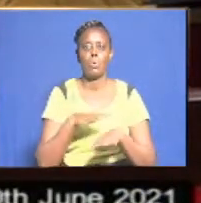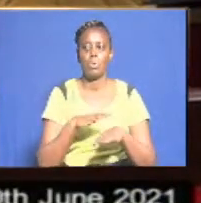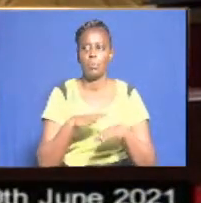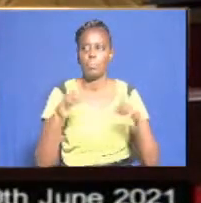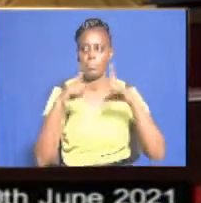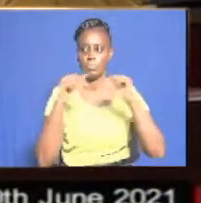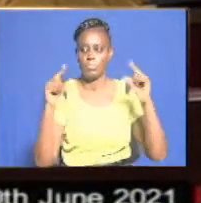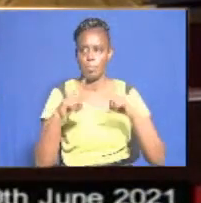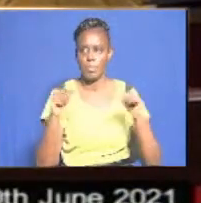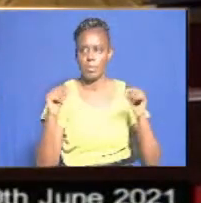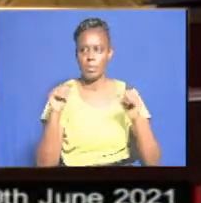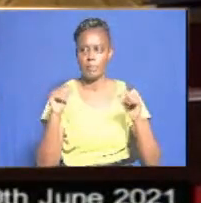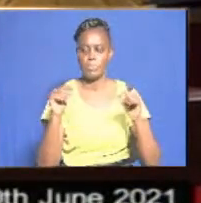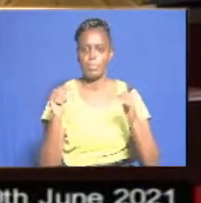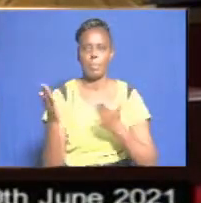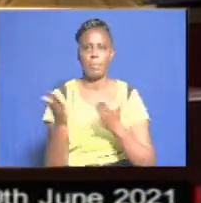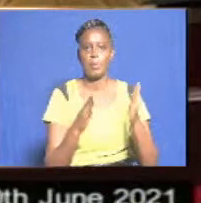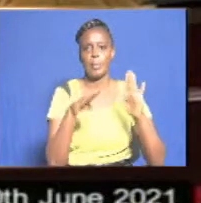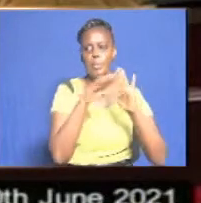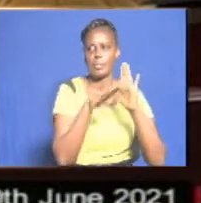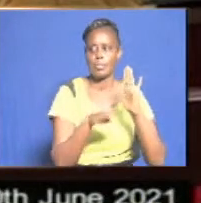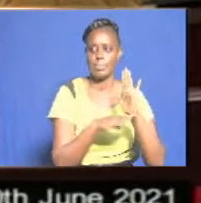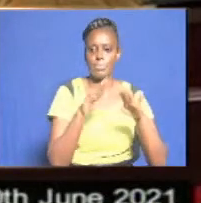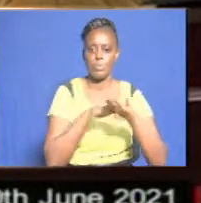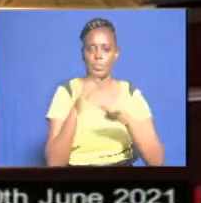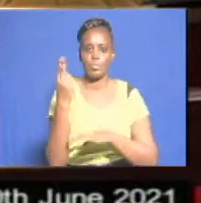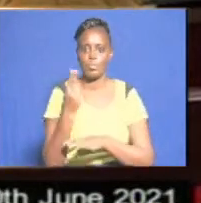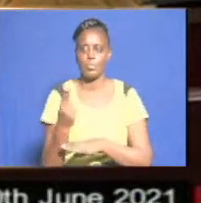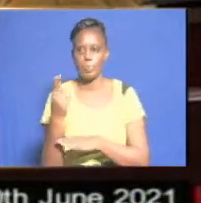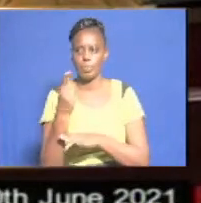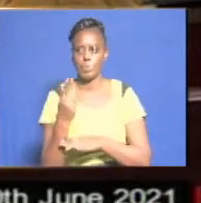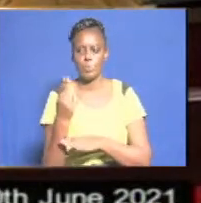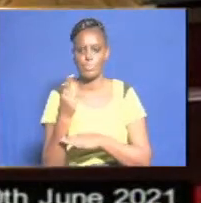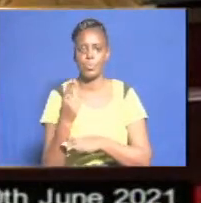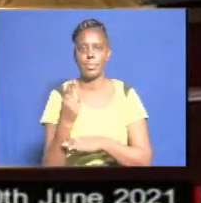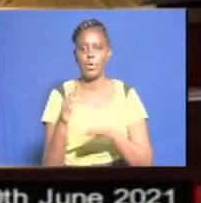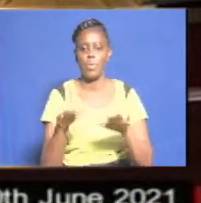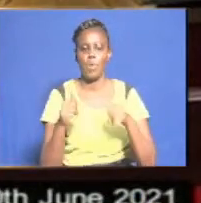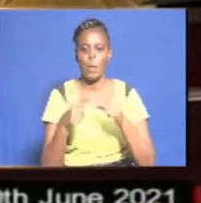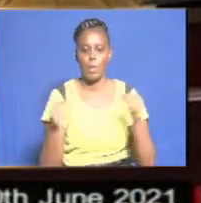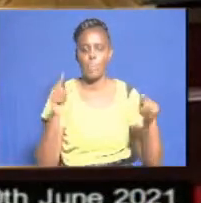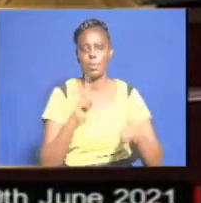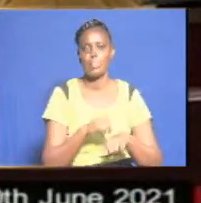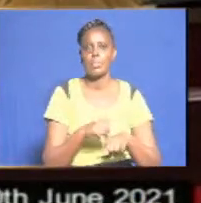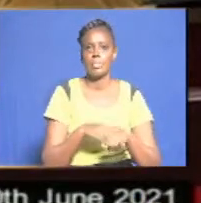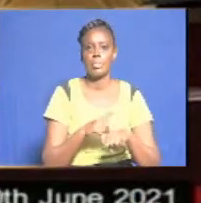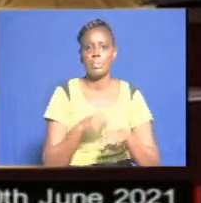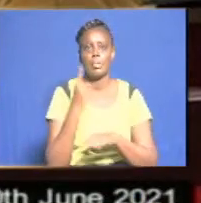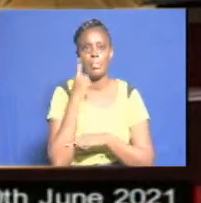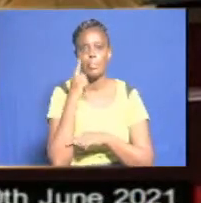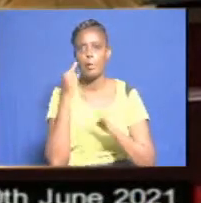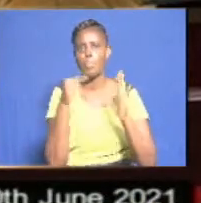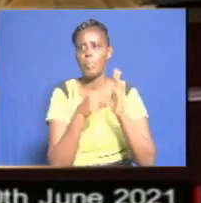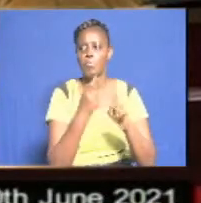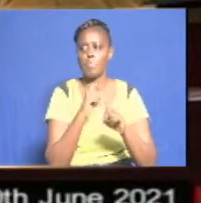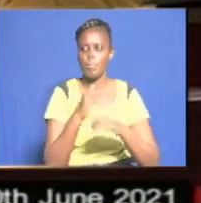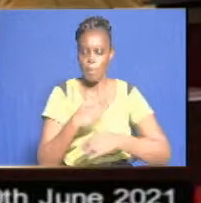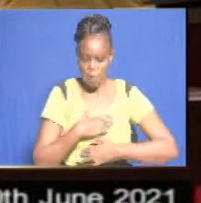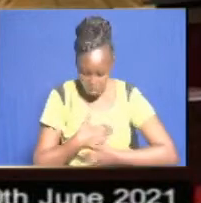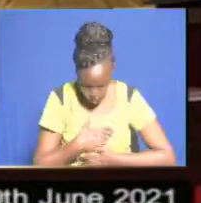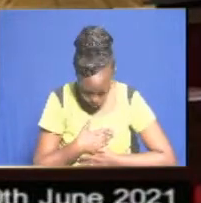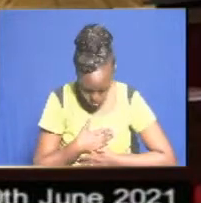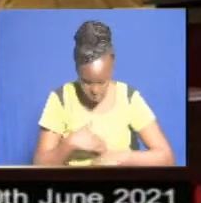message, but let them bring the statement on Tuesday. It has taken too long. I can see an intervention from the member for